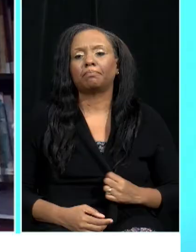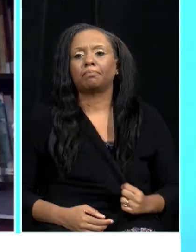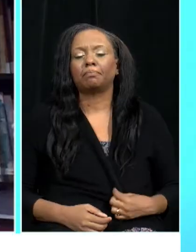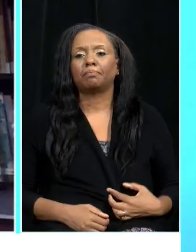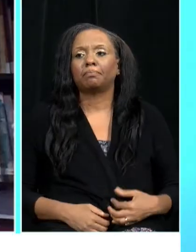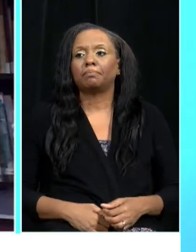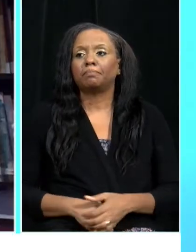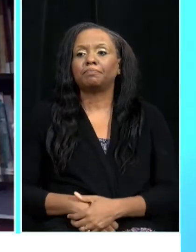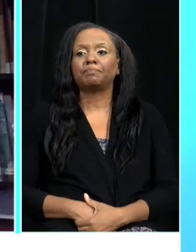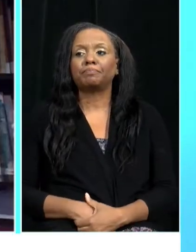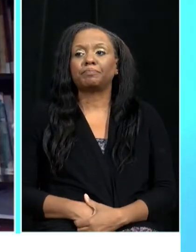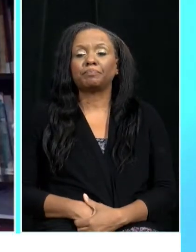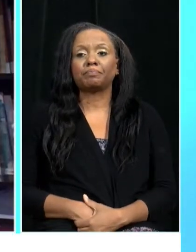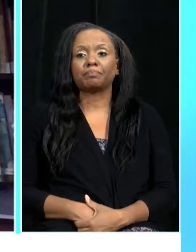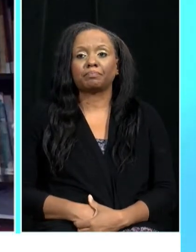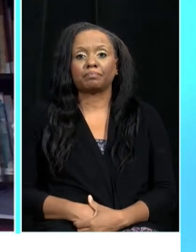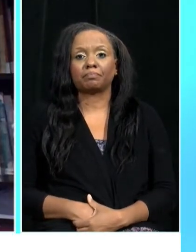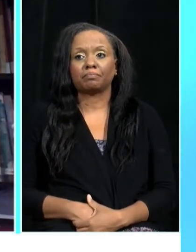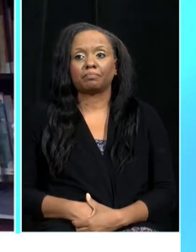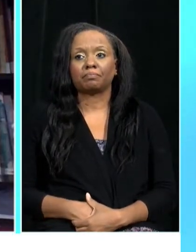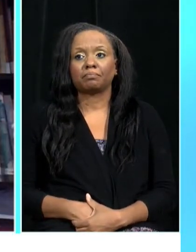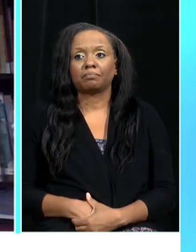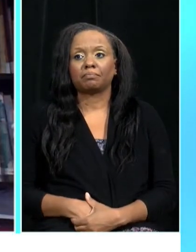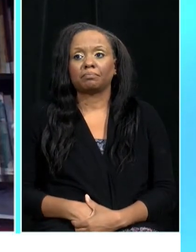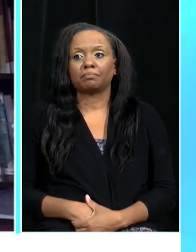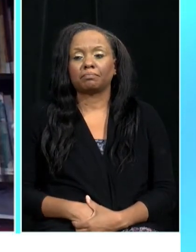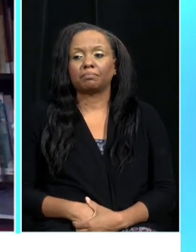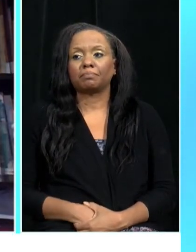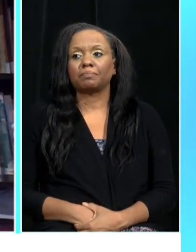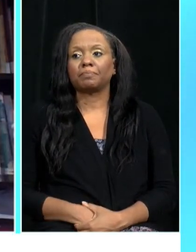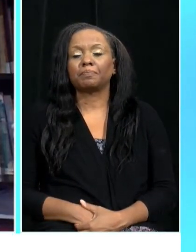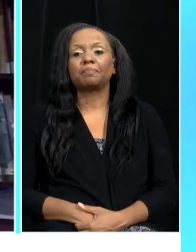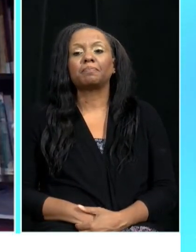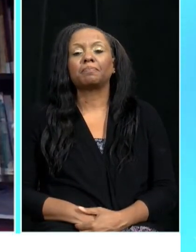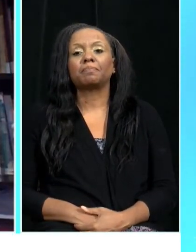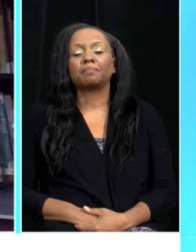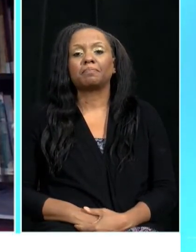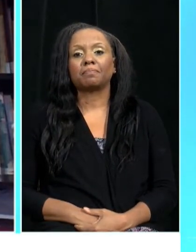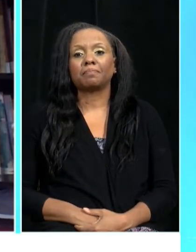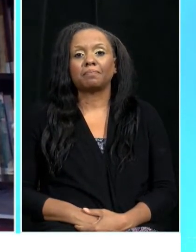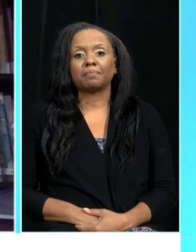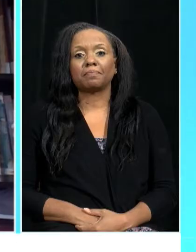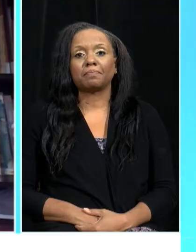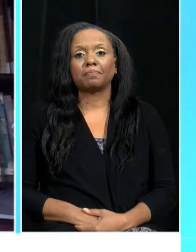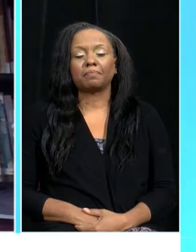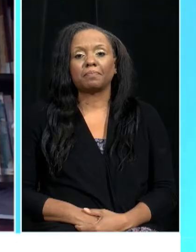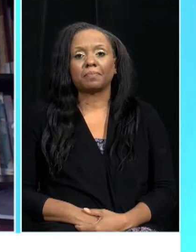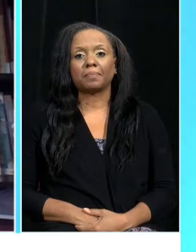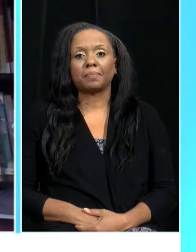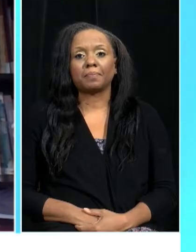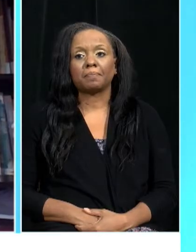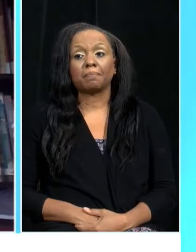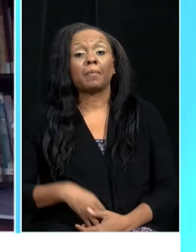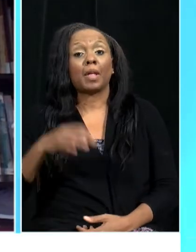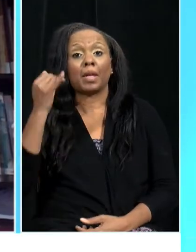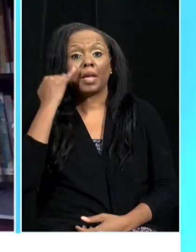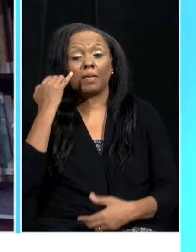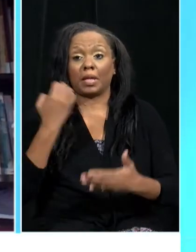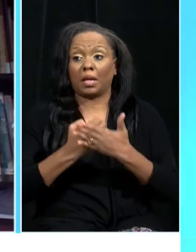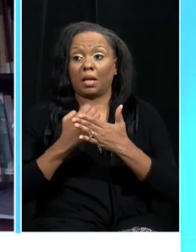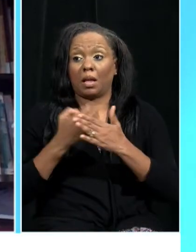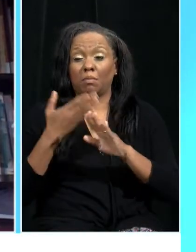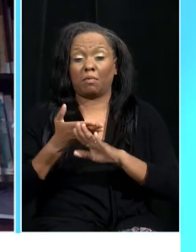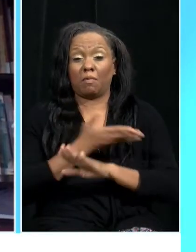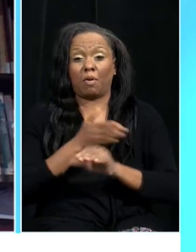Because a recovery, I think it's reasonable to assume if you had the economy pre-COVID achieving